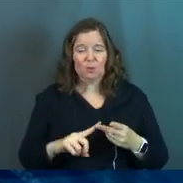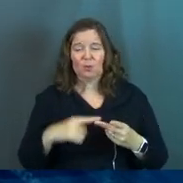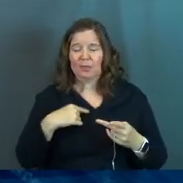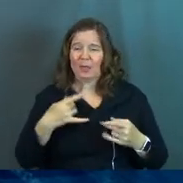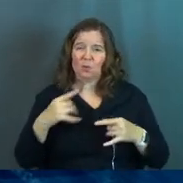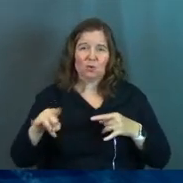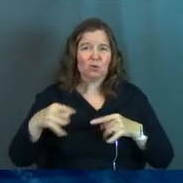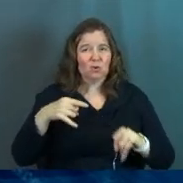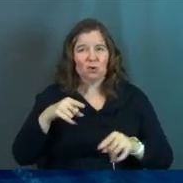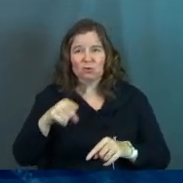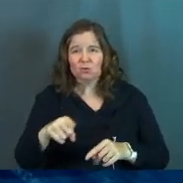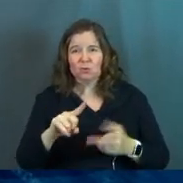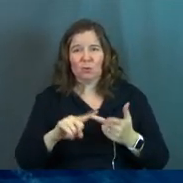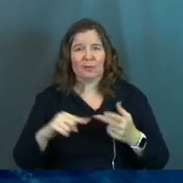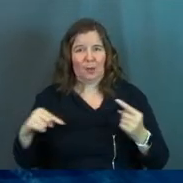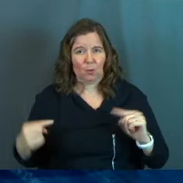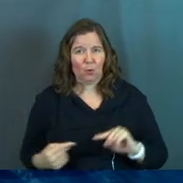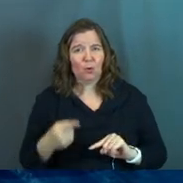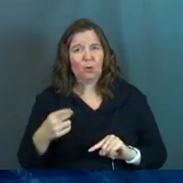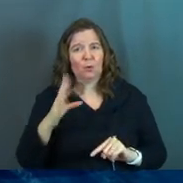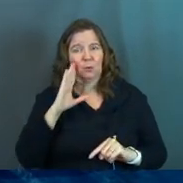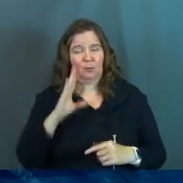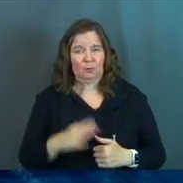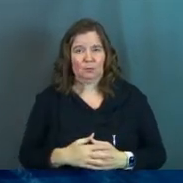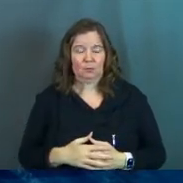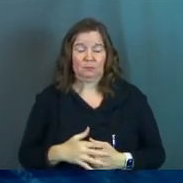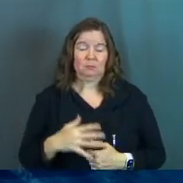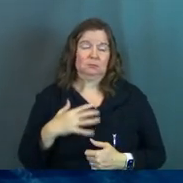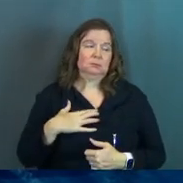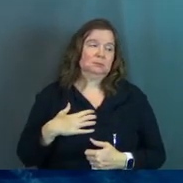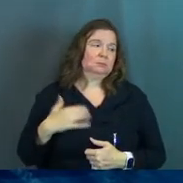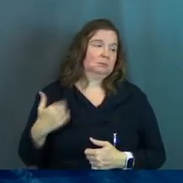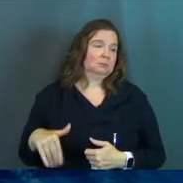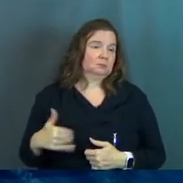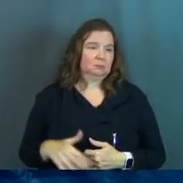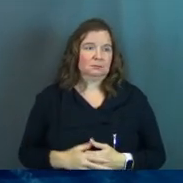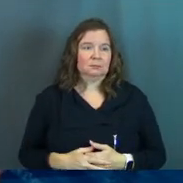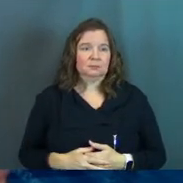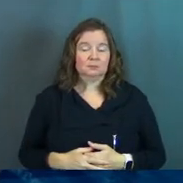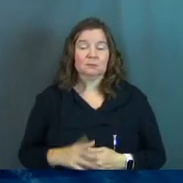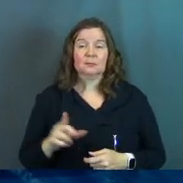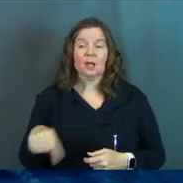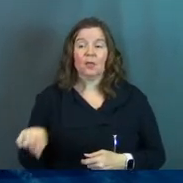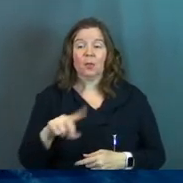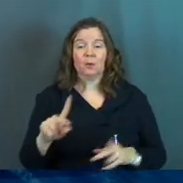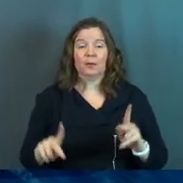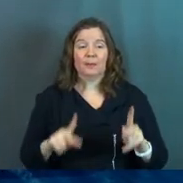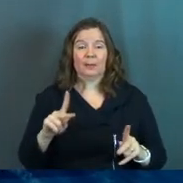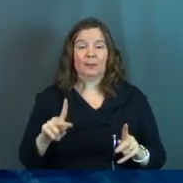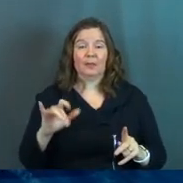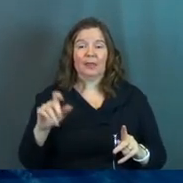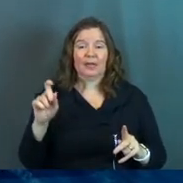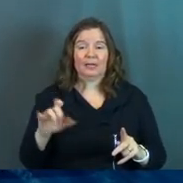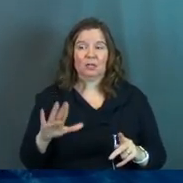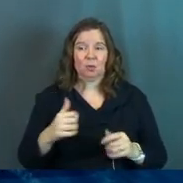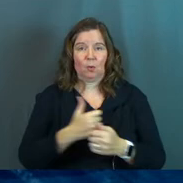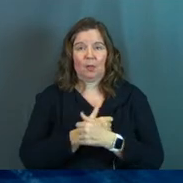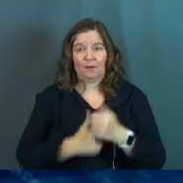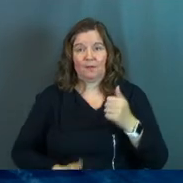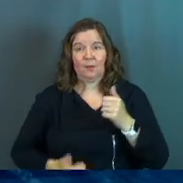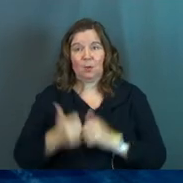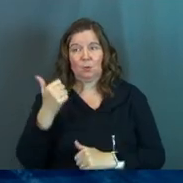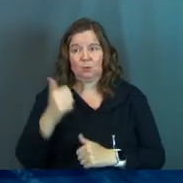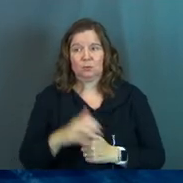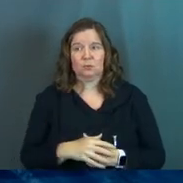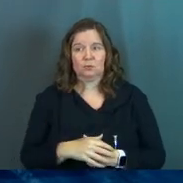going to curse you. They're going to hurt you. Oh, my goodness. And those are the people that need your love the